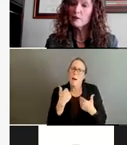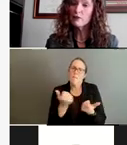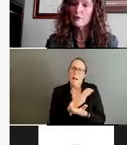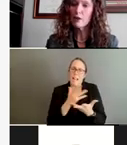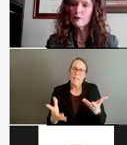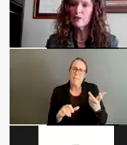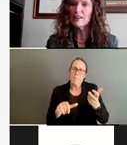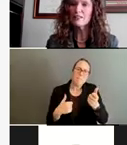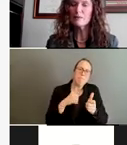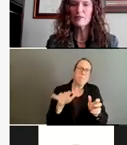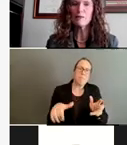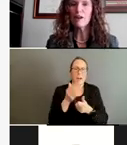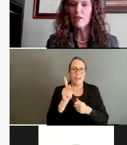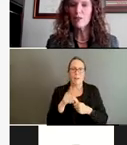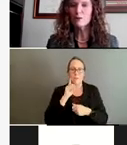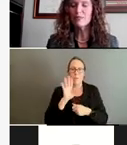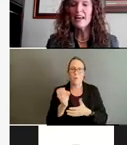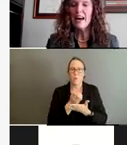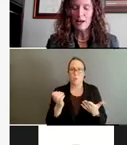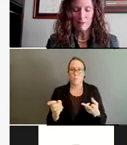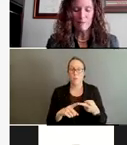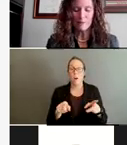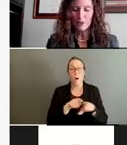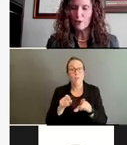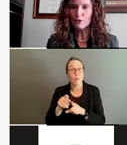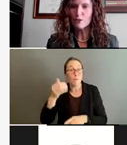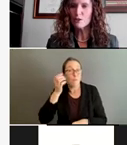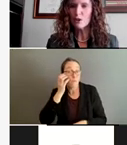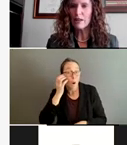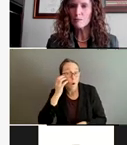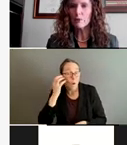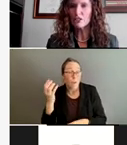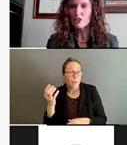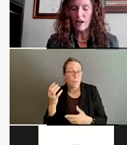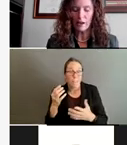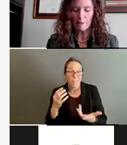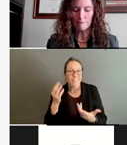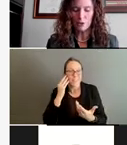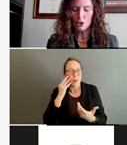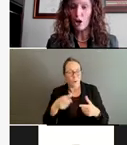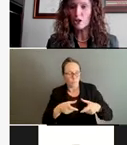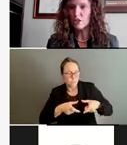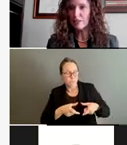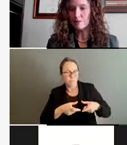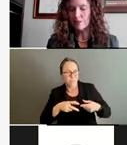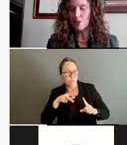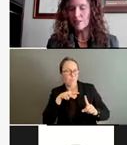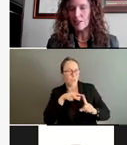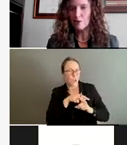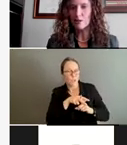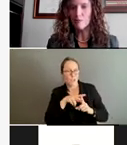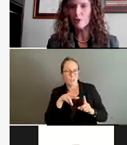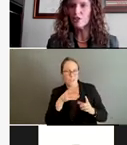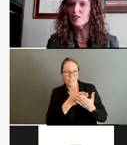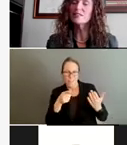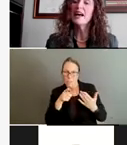backup batteries for your phone. A lot of times they'll think about all those, you know, there's this little like brick charging stations